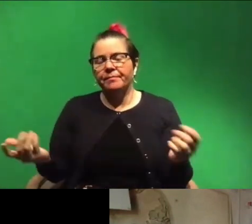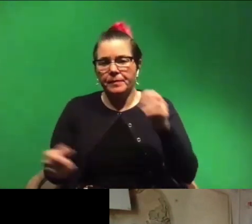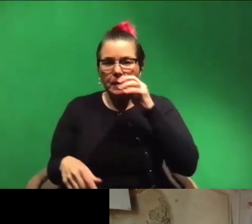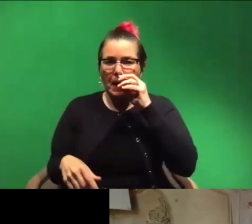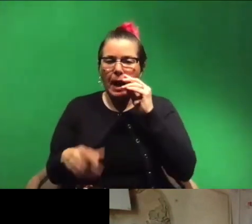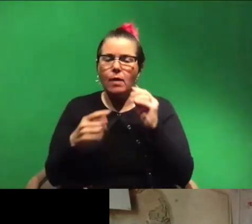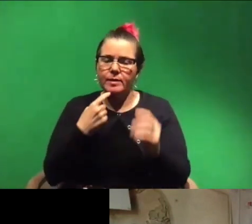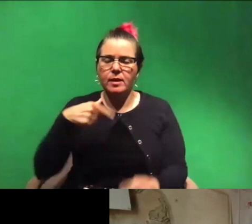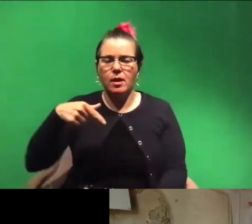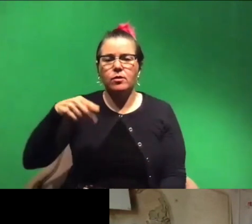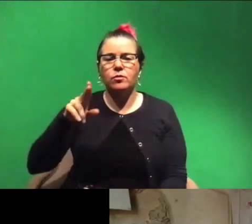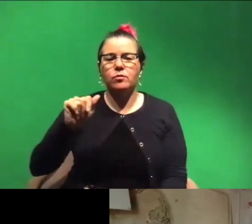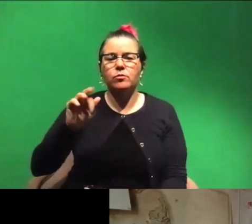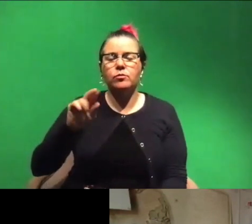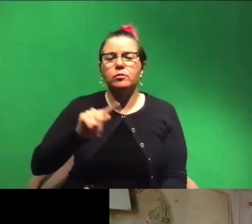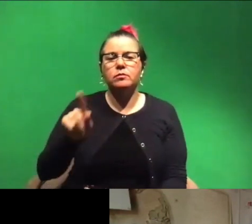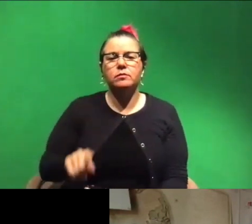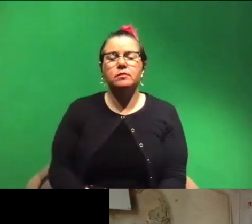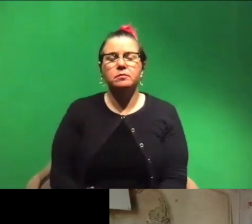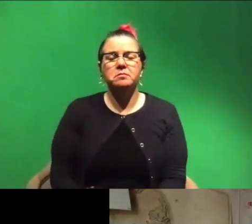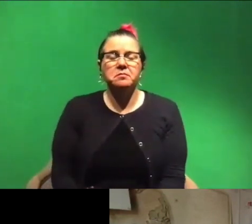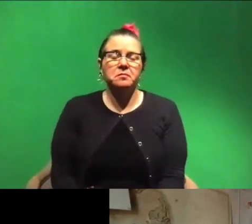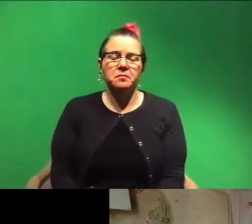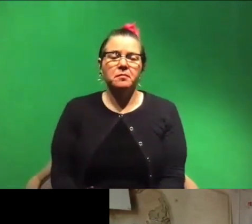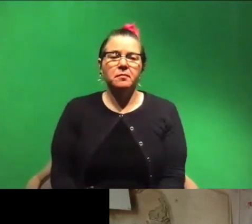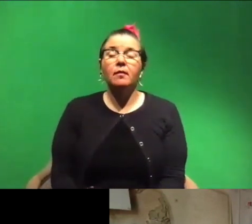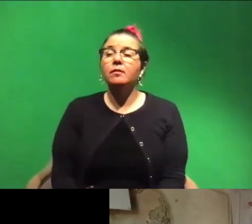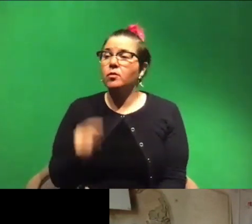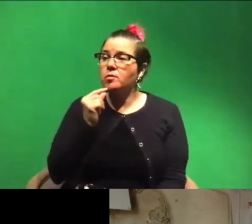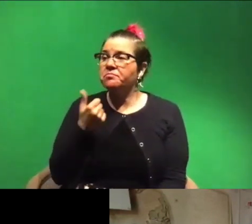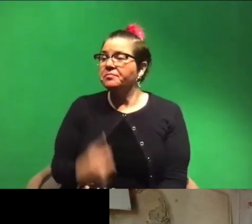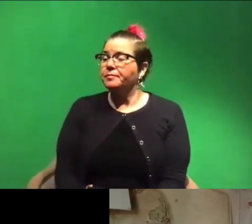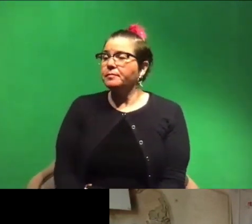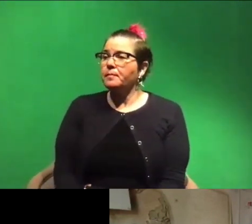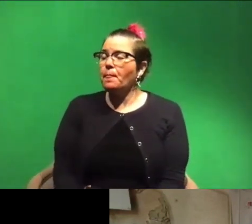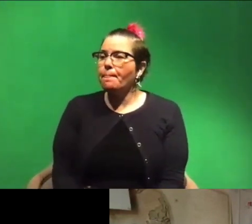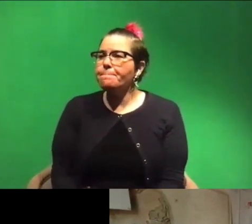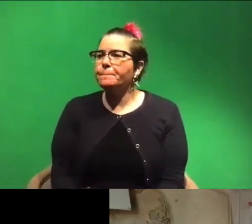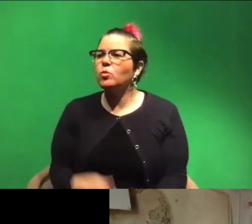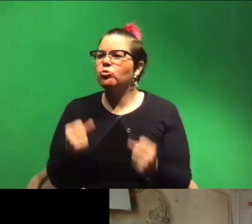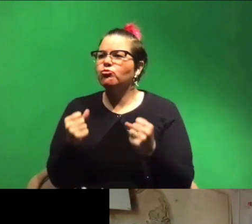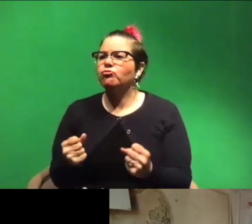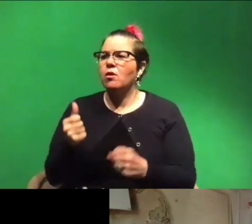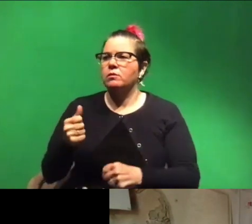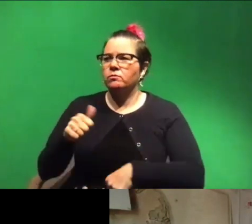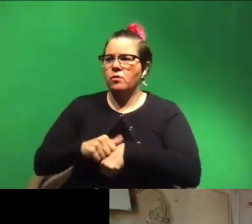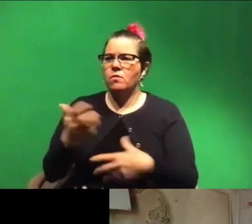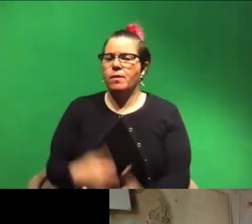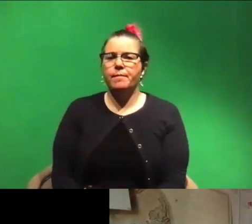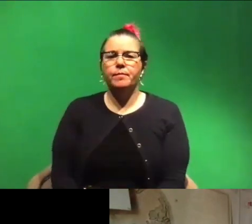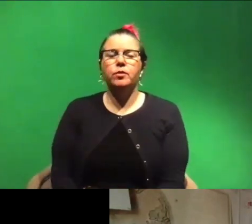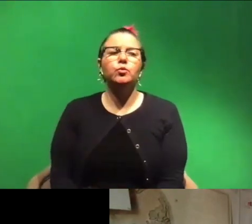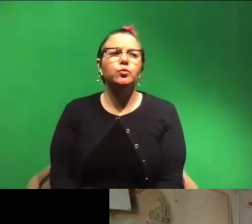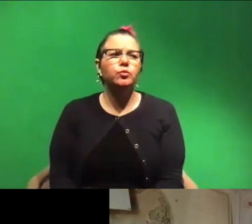say quartz for, yeah, both those reasons. Yeah. Cool, sounds good. What's the strongest rock? Ooh,